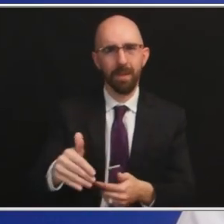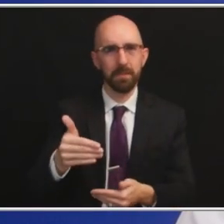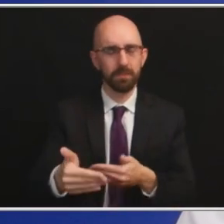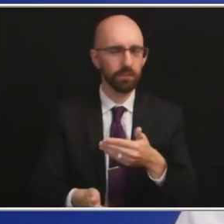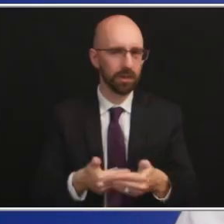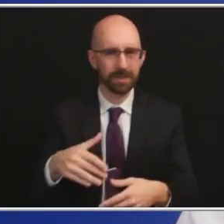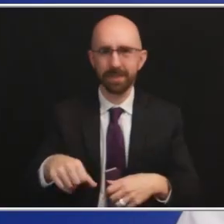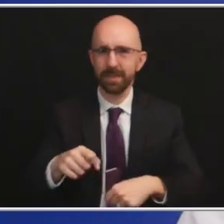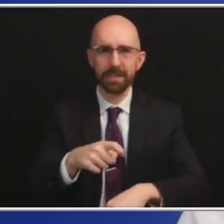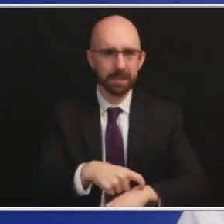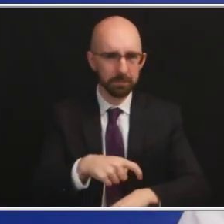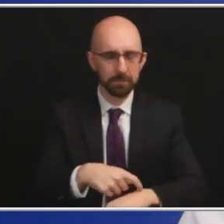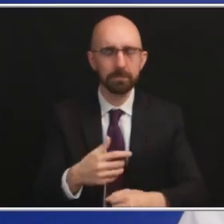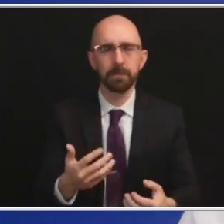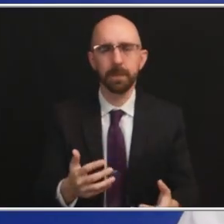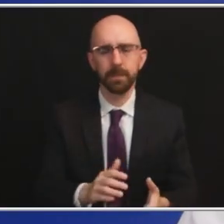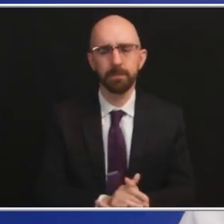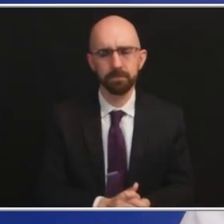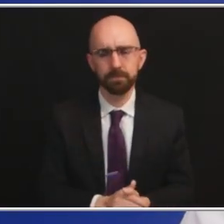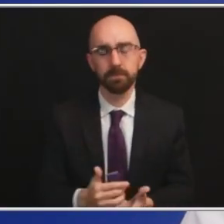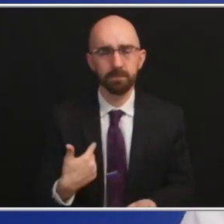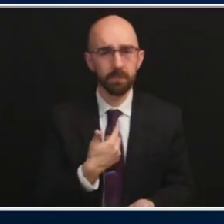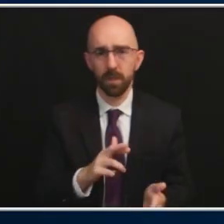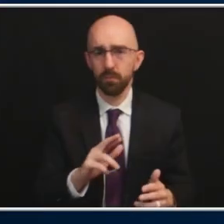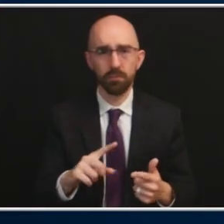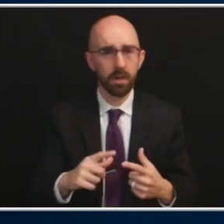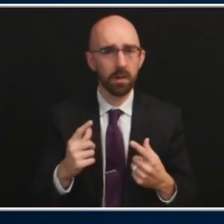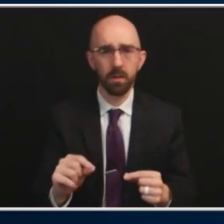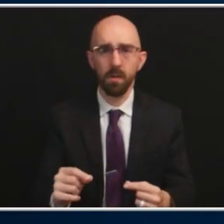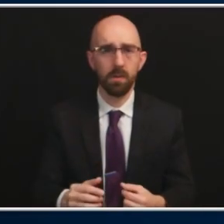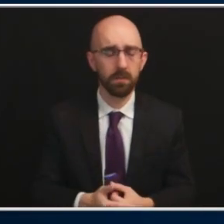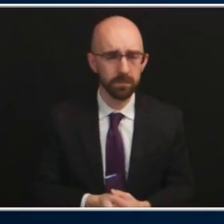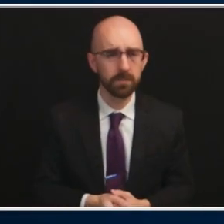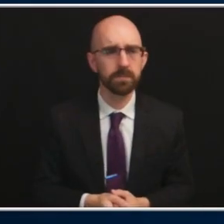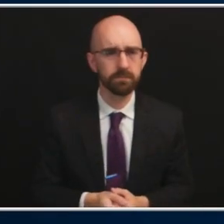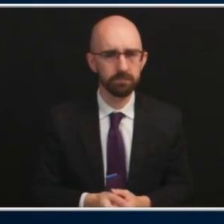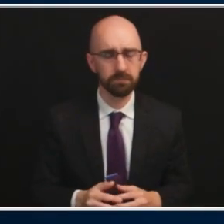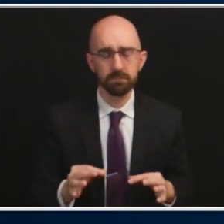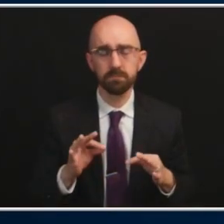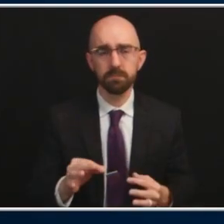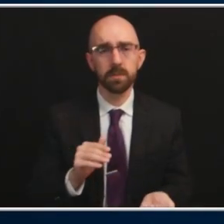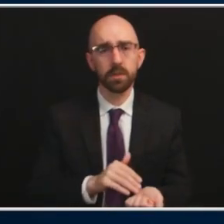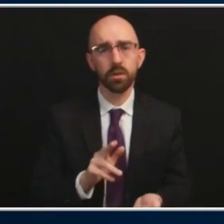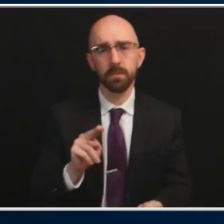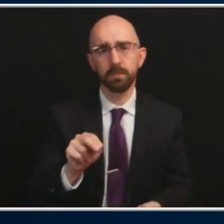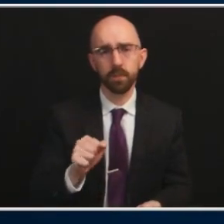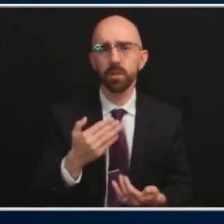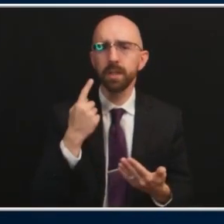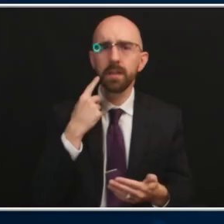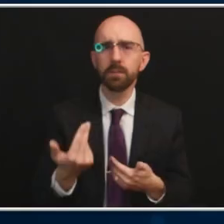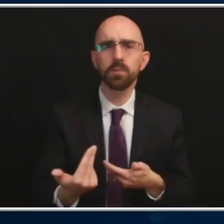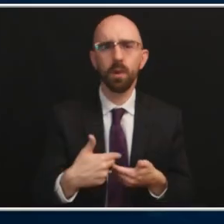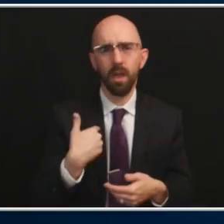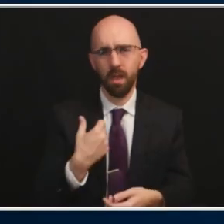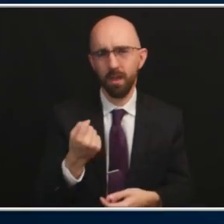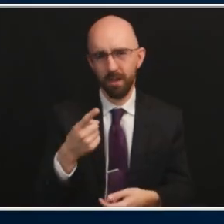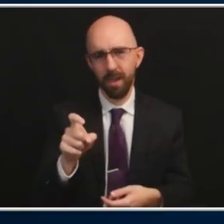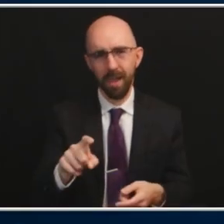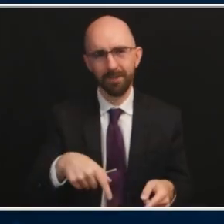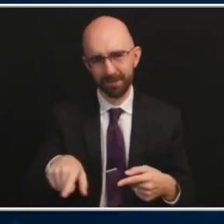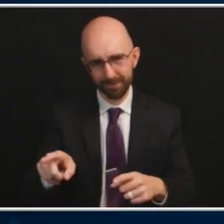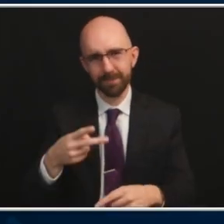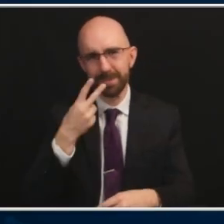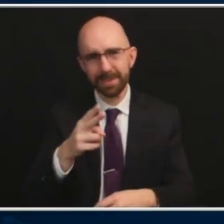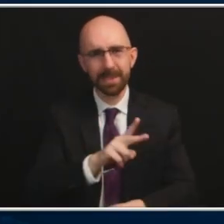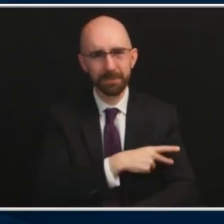time, but we're ready to go. All right. Well, Dr. Burns, thanks for joining us. I understand you have to go see some patients, so